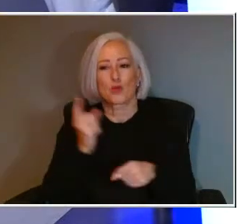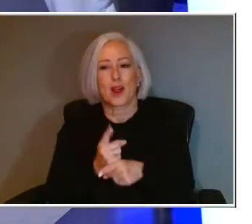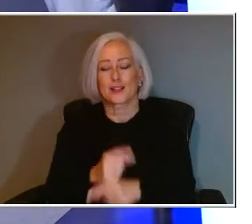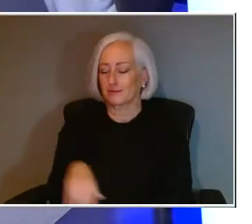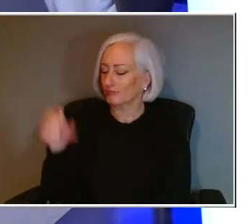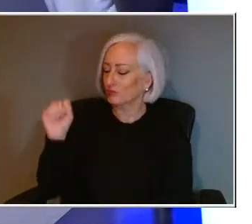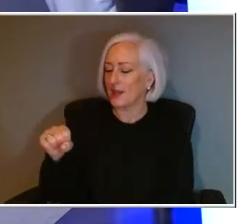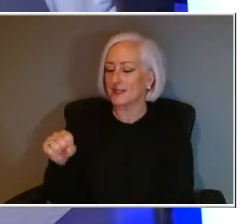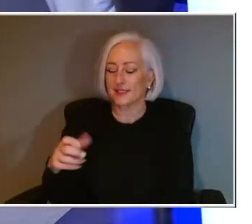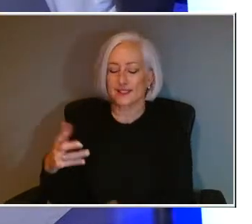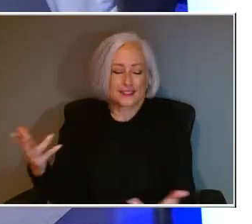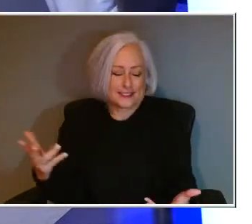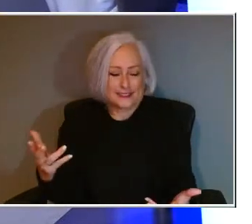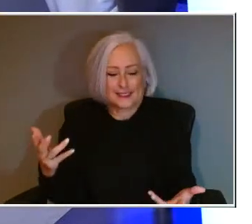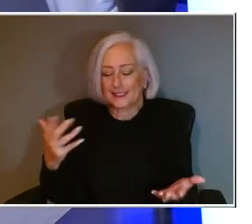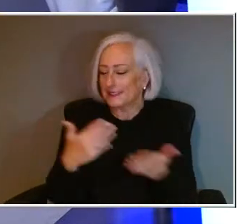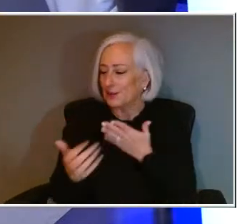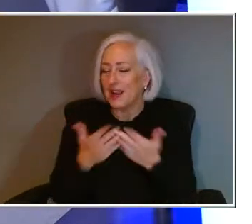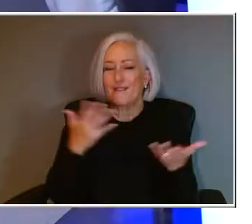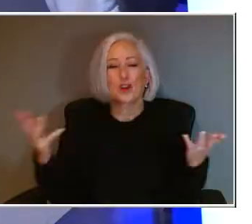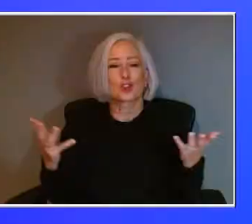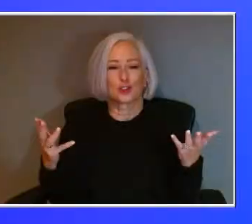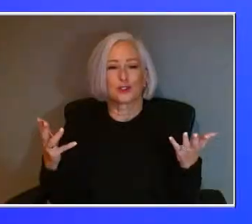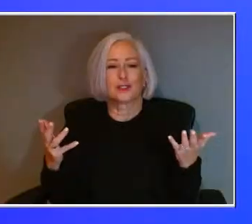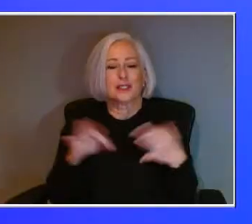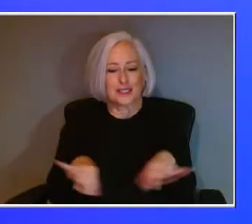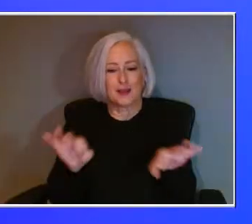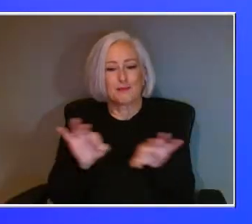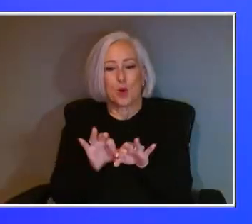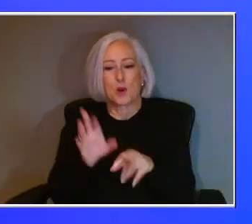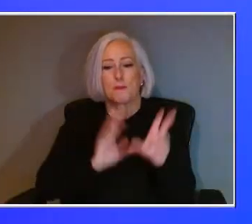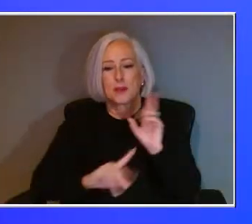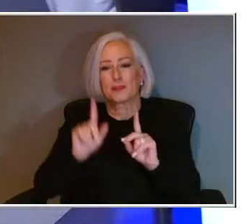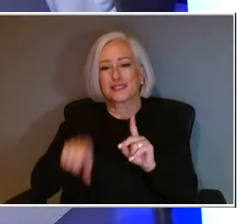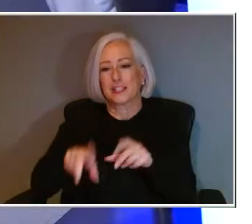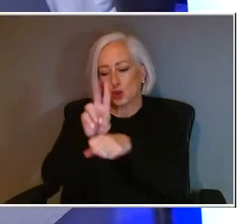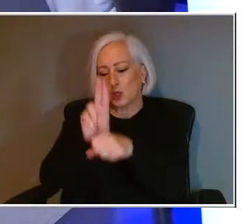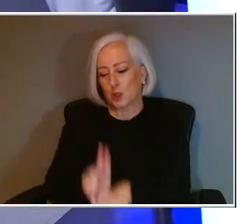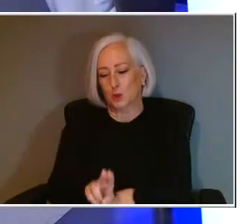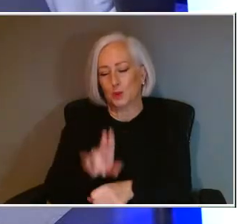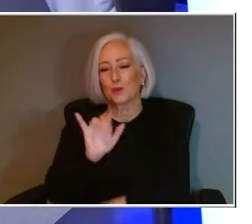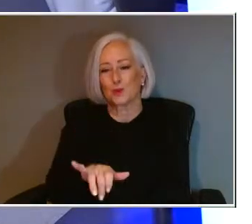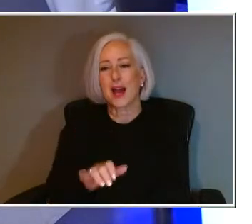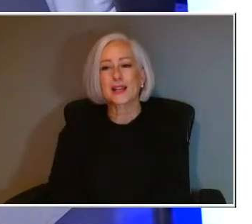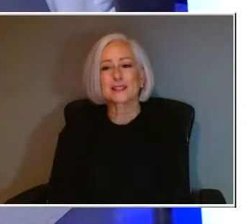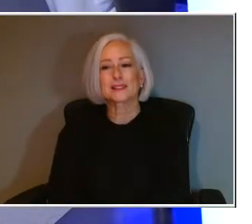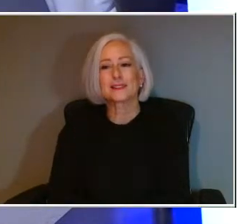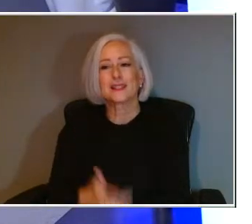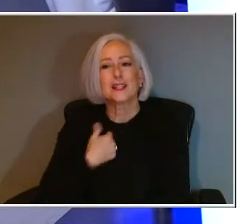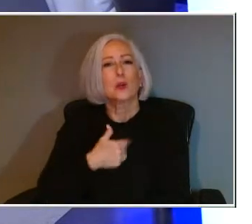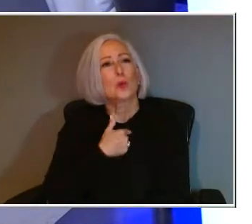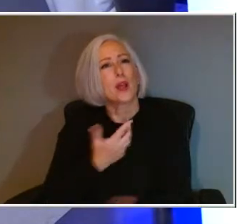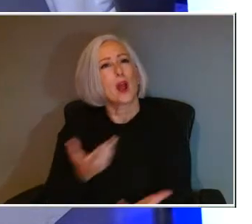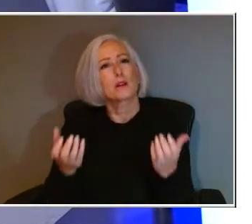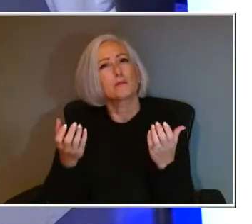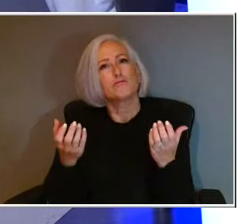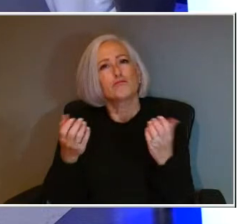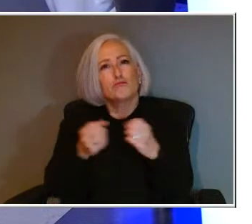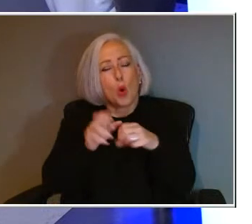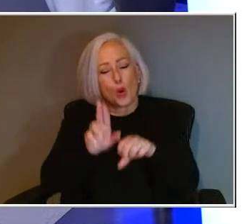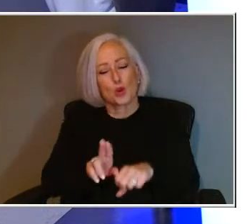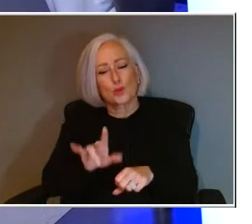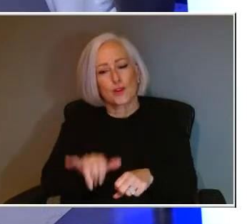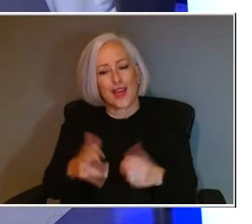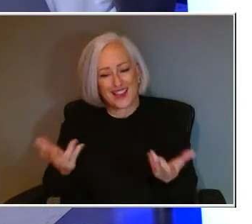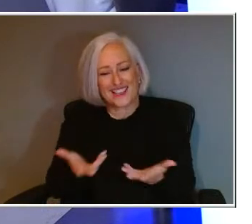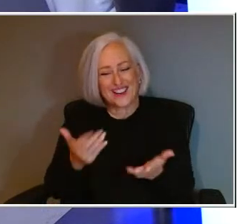Yes, I mean, that's true. It's just that people need to get used to it. Yeah. And I think we are. Yeah, we've gotten used to saying it around here a lot.